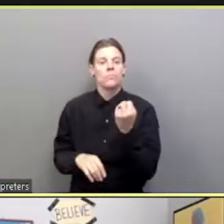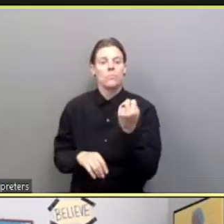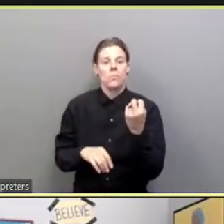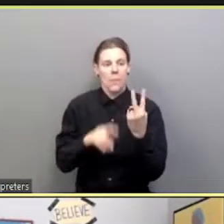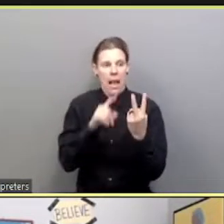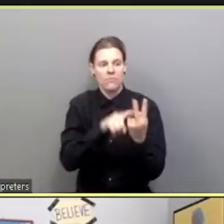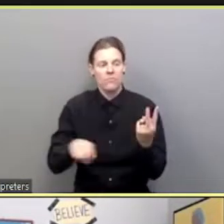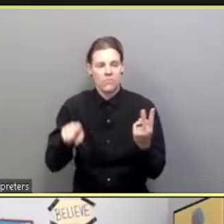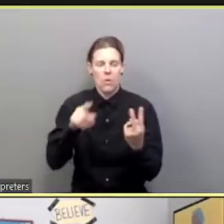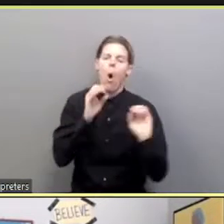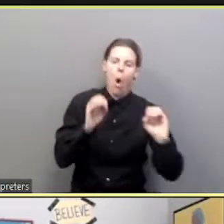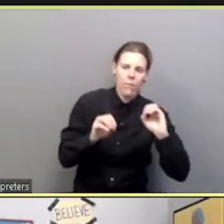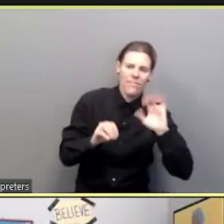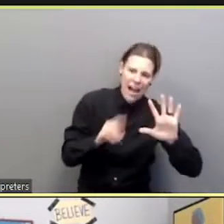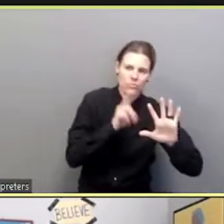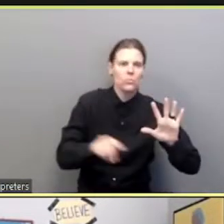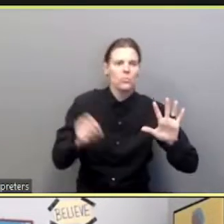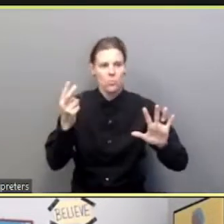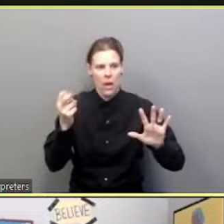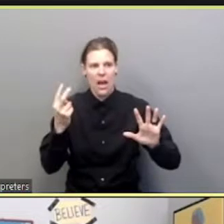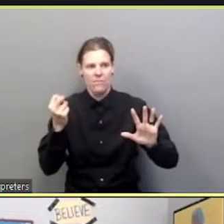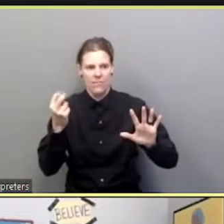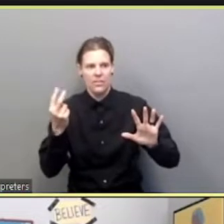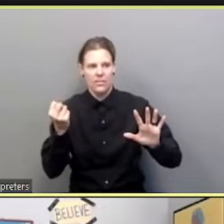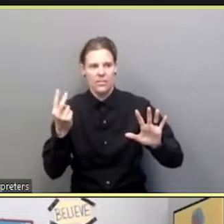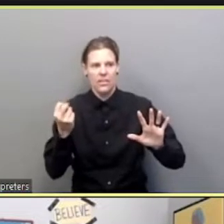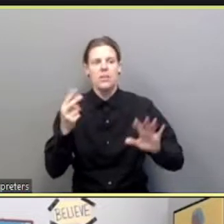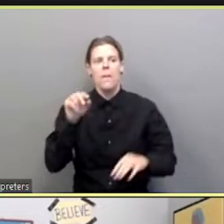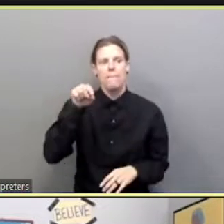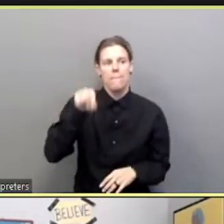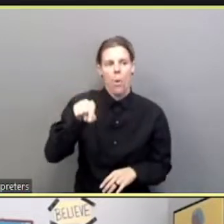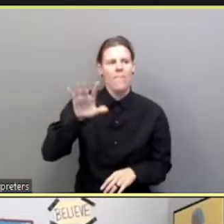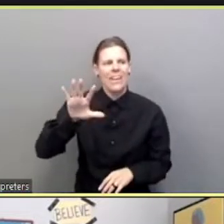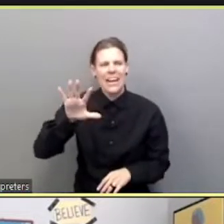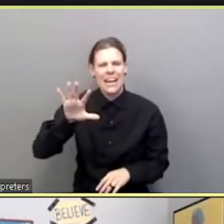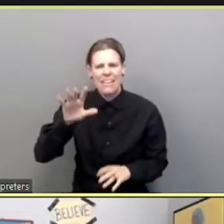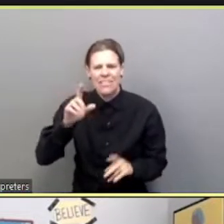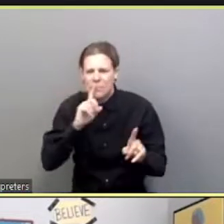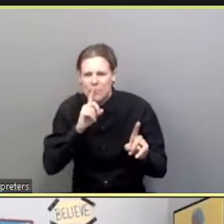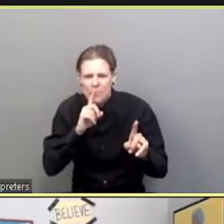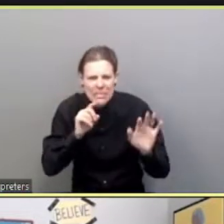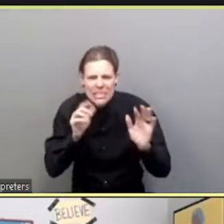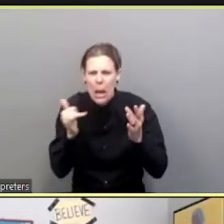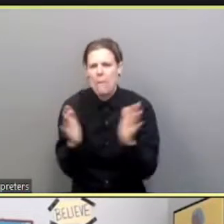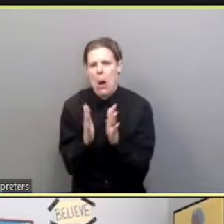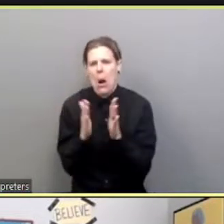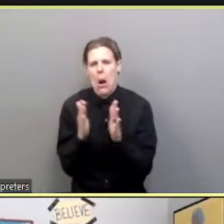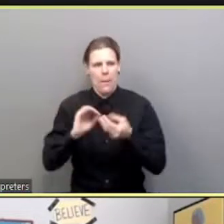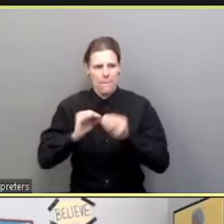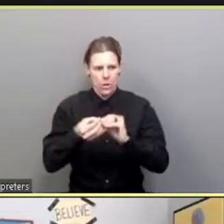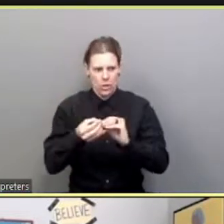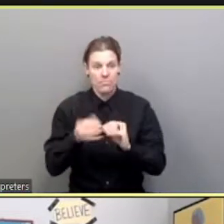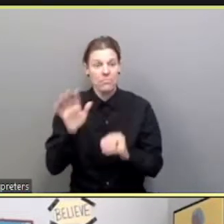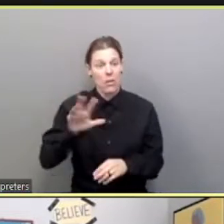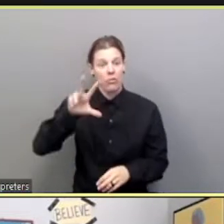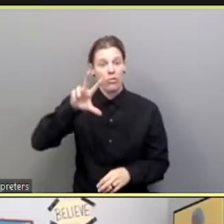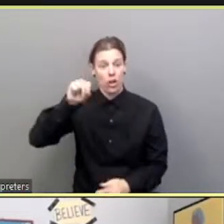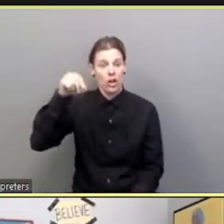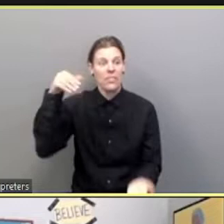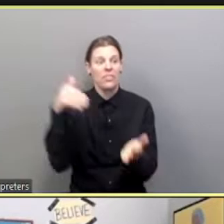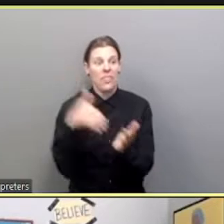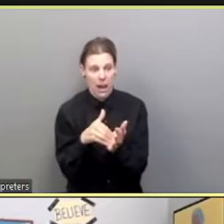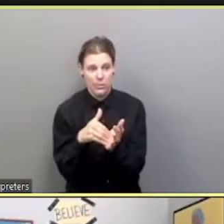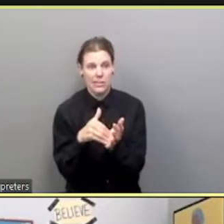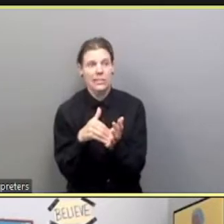vaccinated. We have over 230,000 people 18 and over who have received a booster dose. So that's really